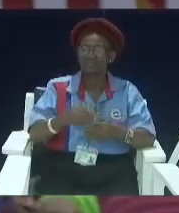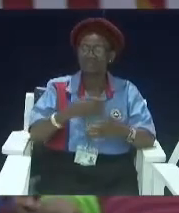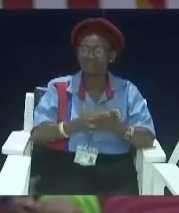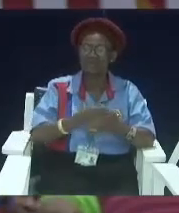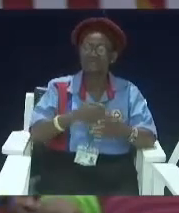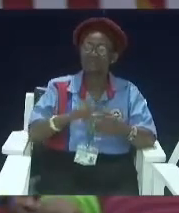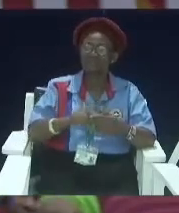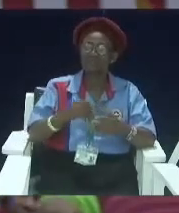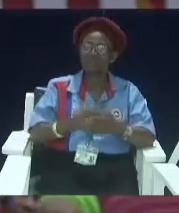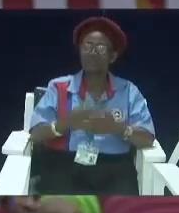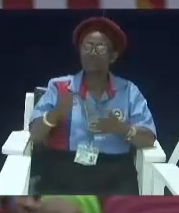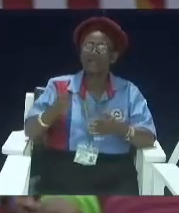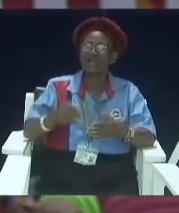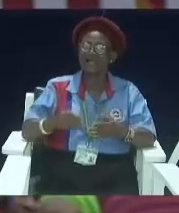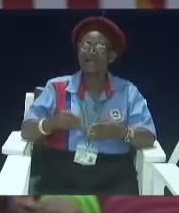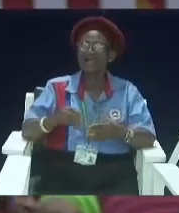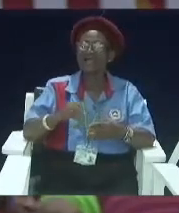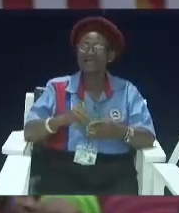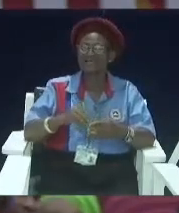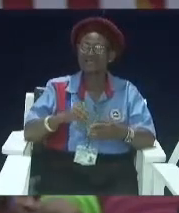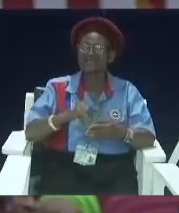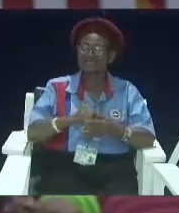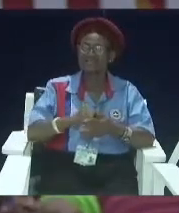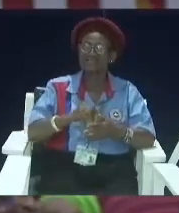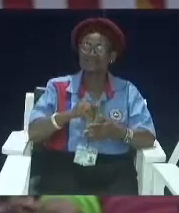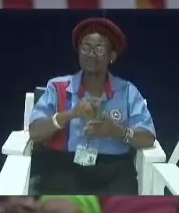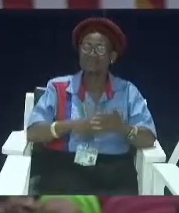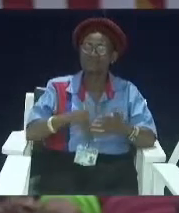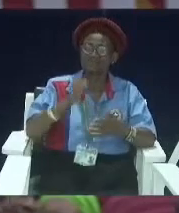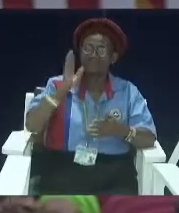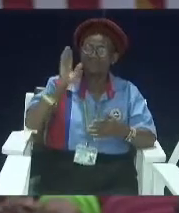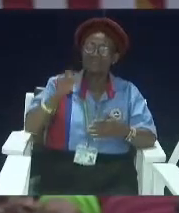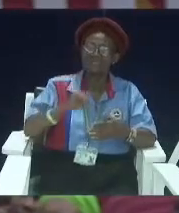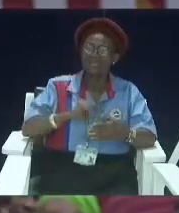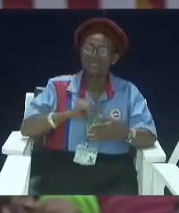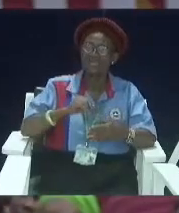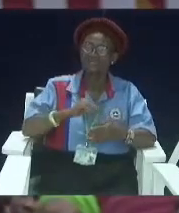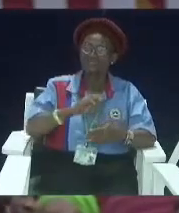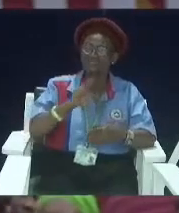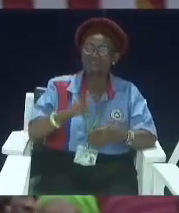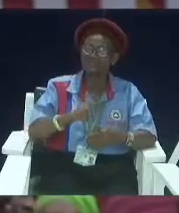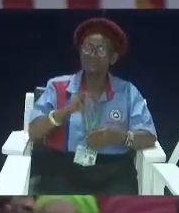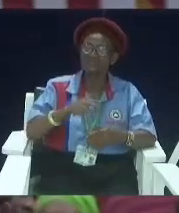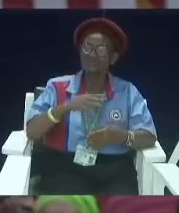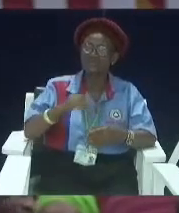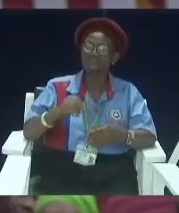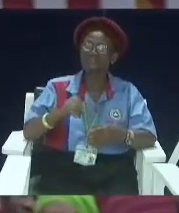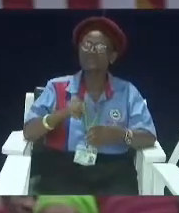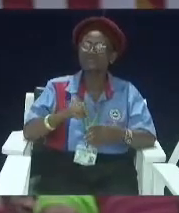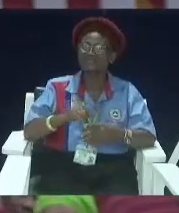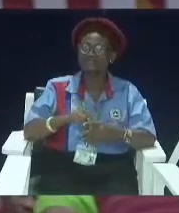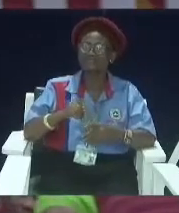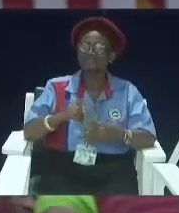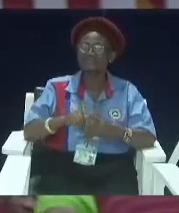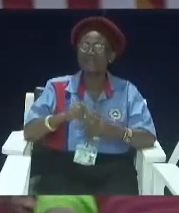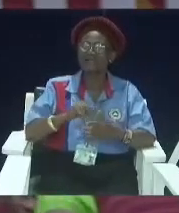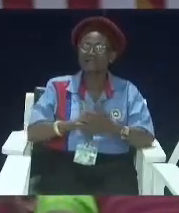That's when he drove to Ebutemeta, the headquarters of the church, and gave his life to Jesus Christ.